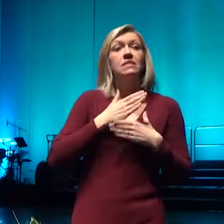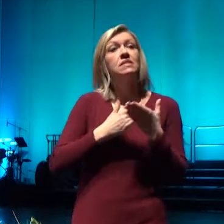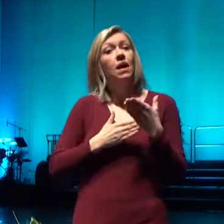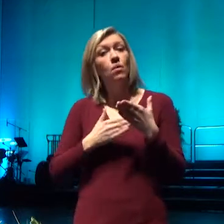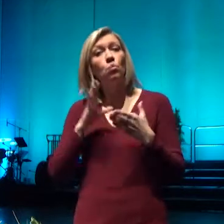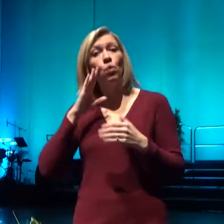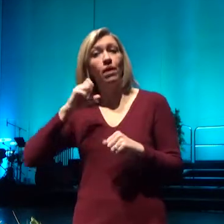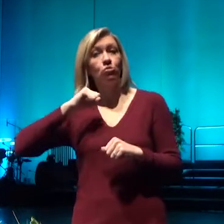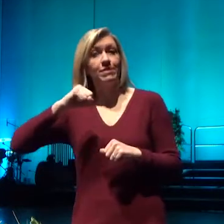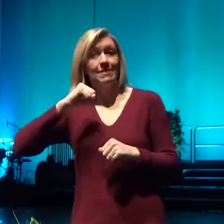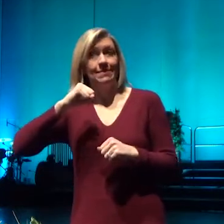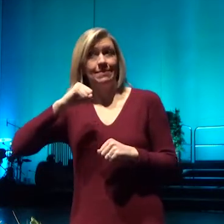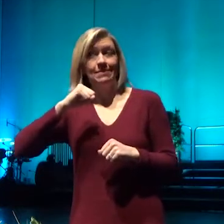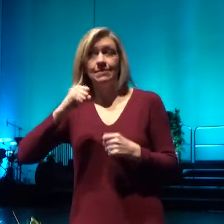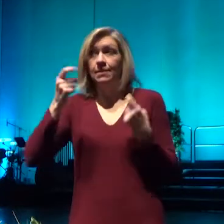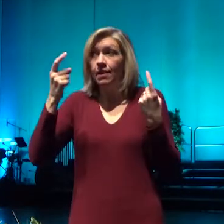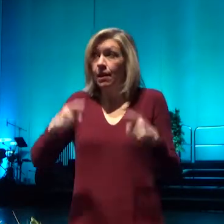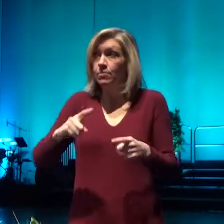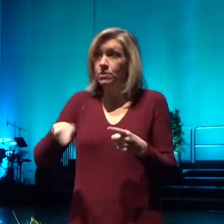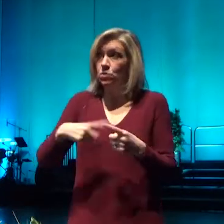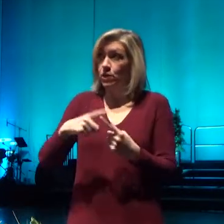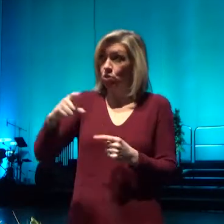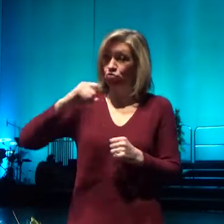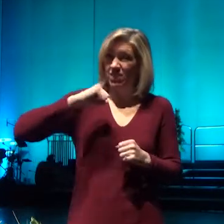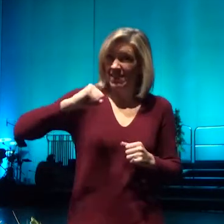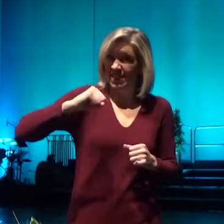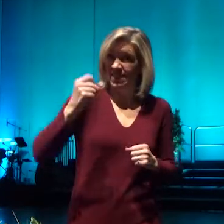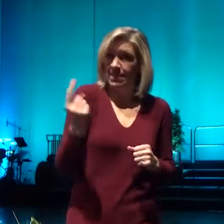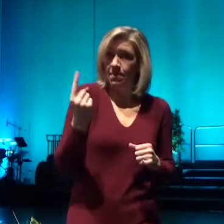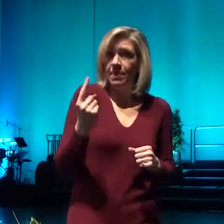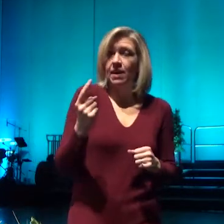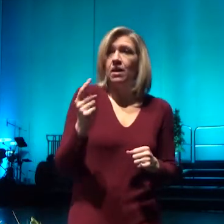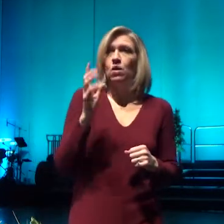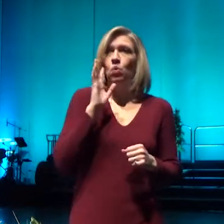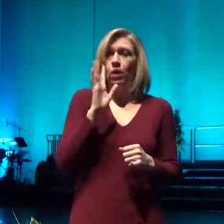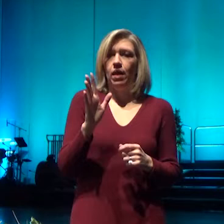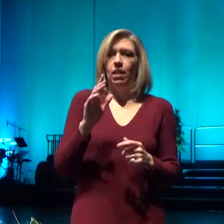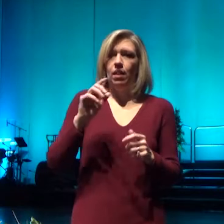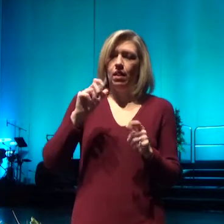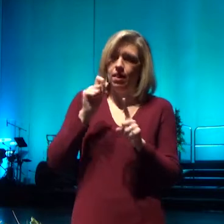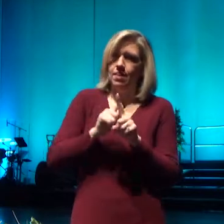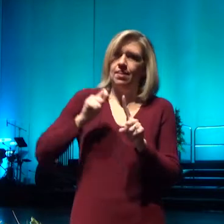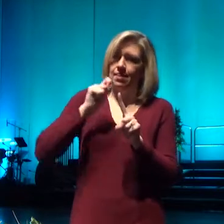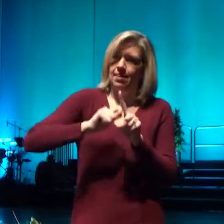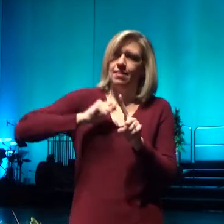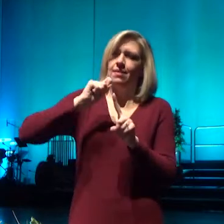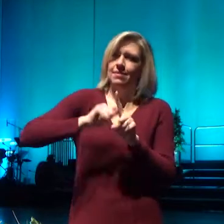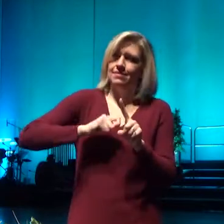it. And what happens when you resist the spirit? It haunts you.